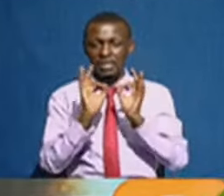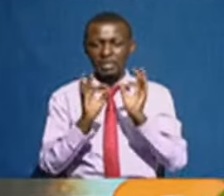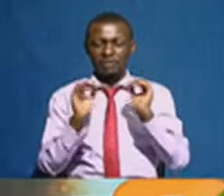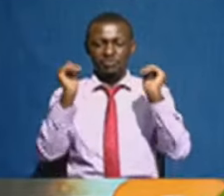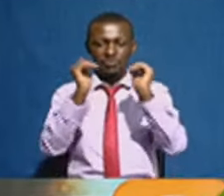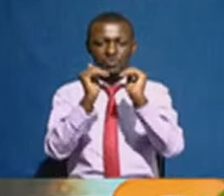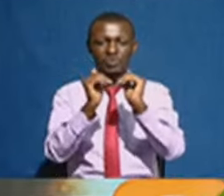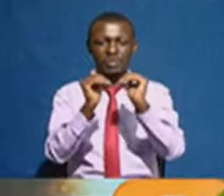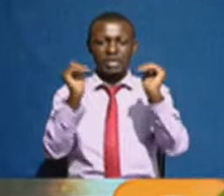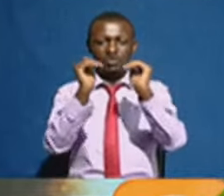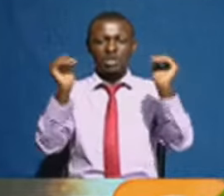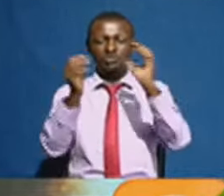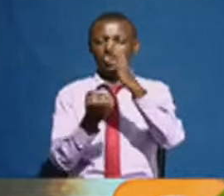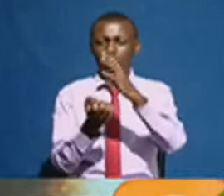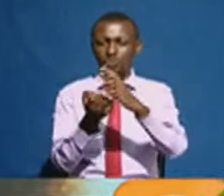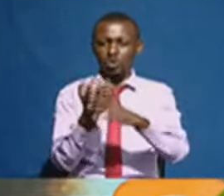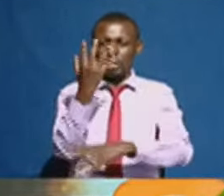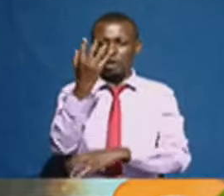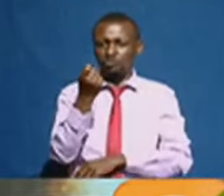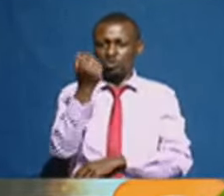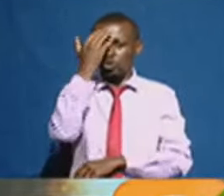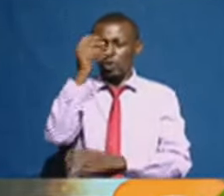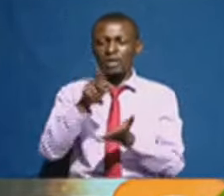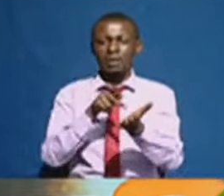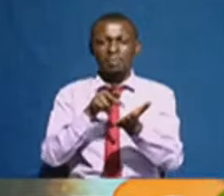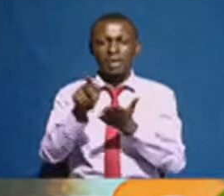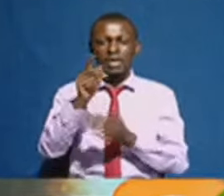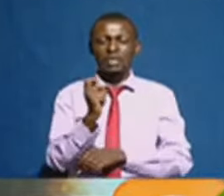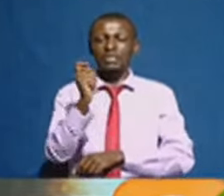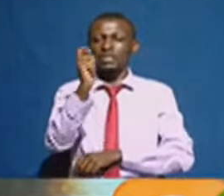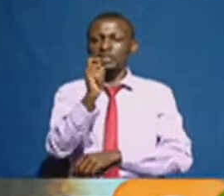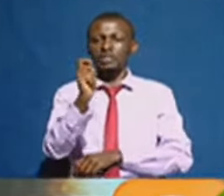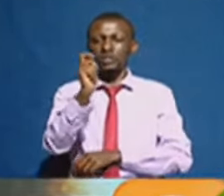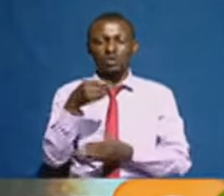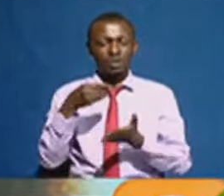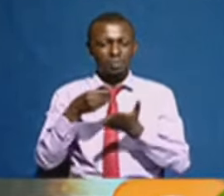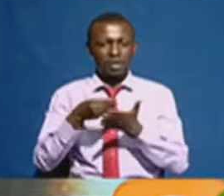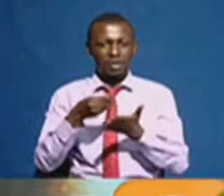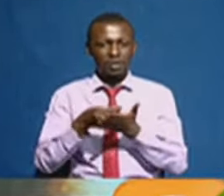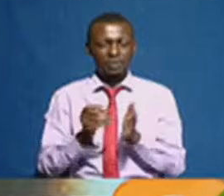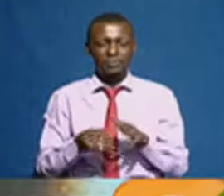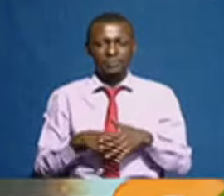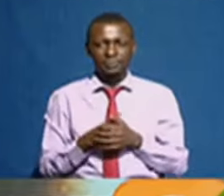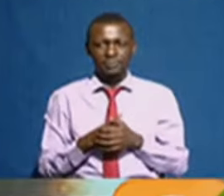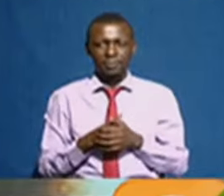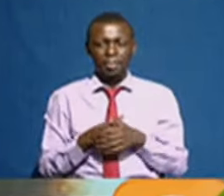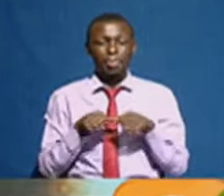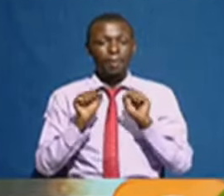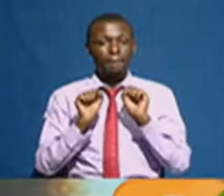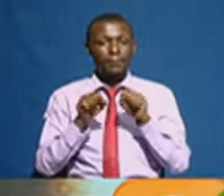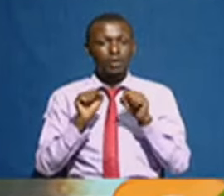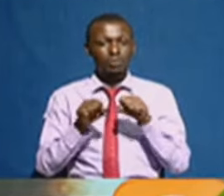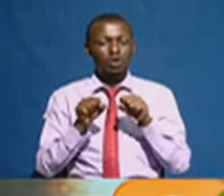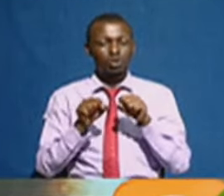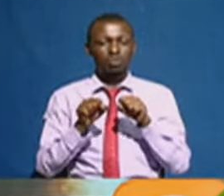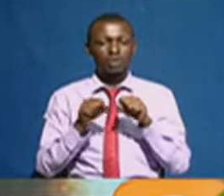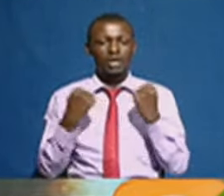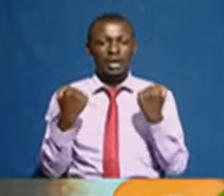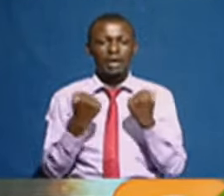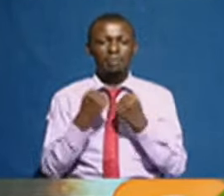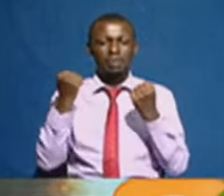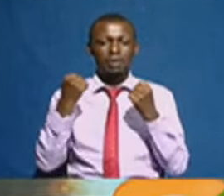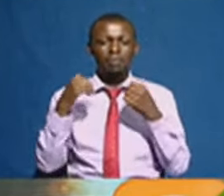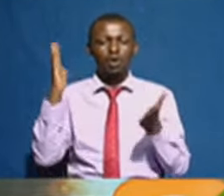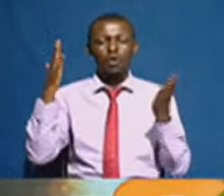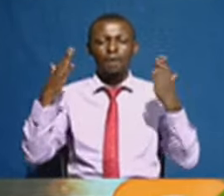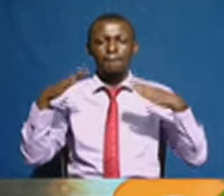are so dismal, why pay a trillion shillings for it? You see, we live in a world where increasingly more and more people